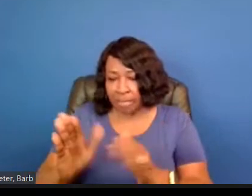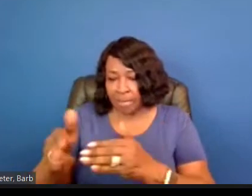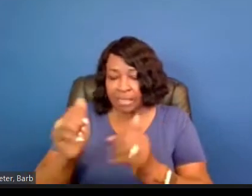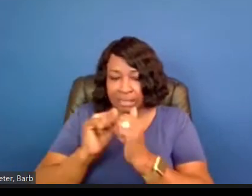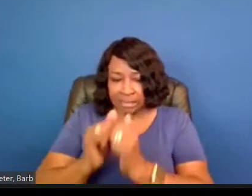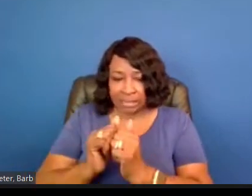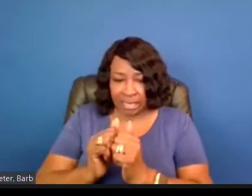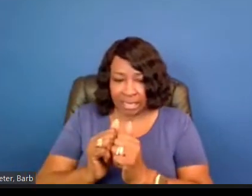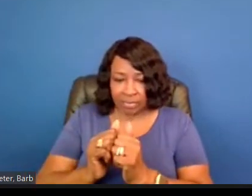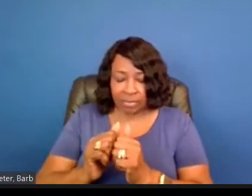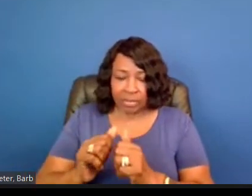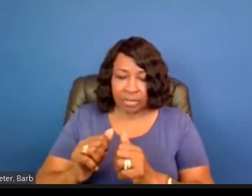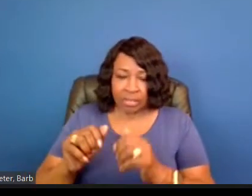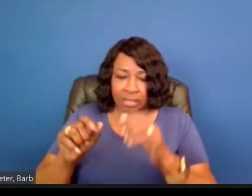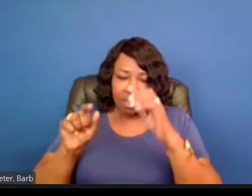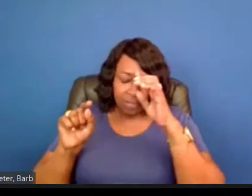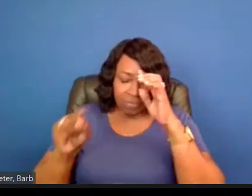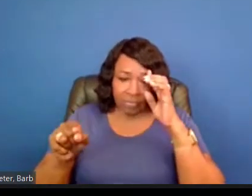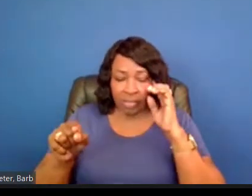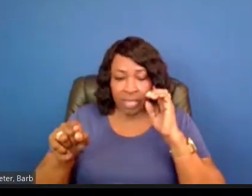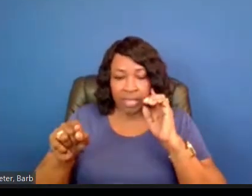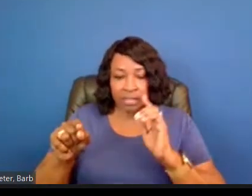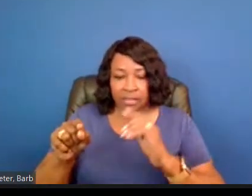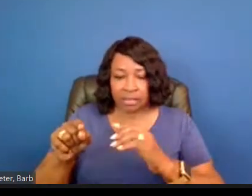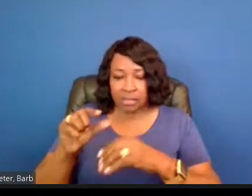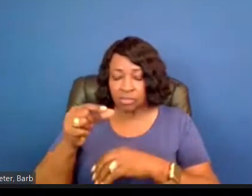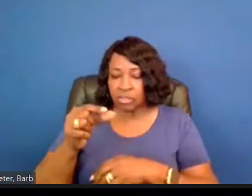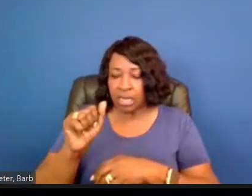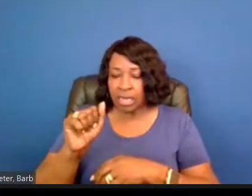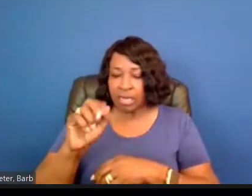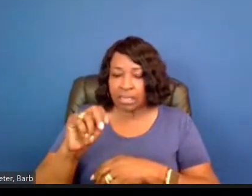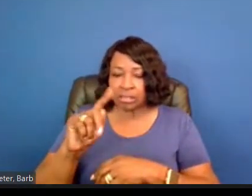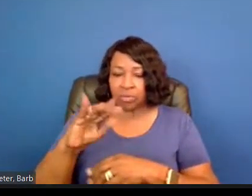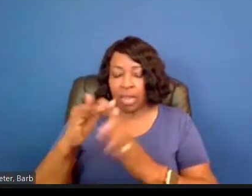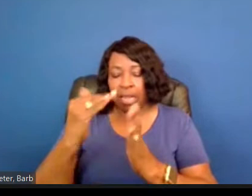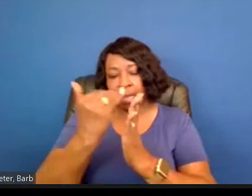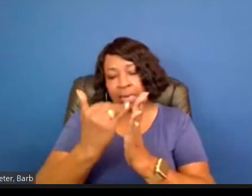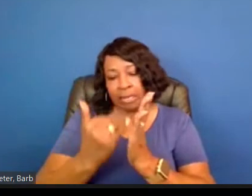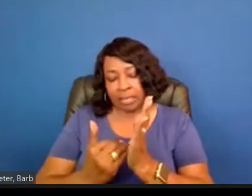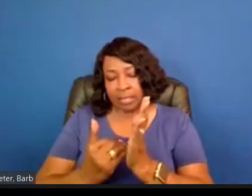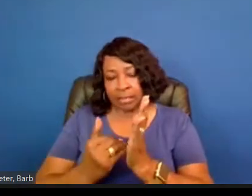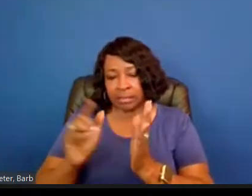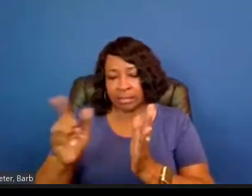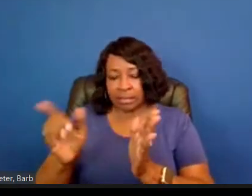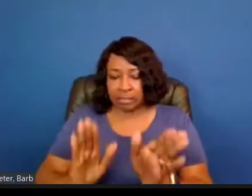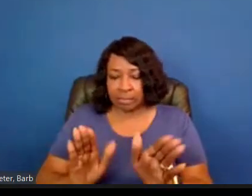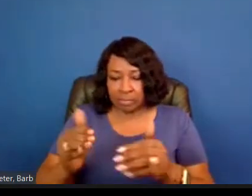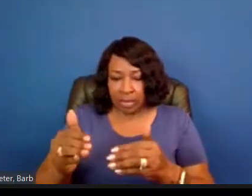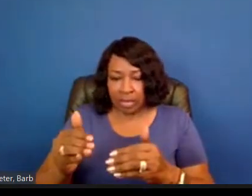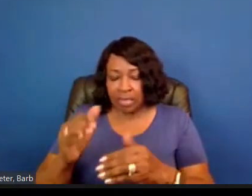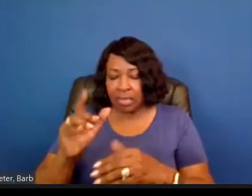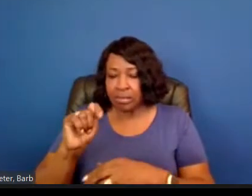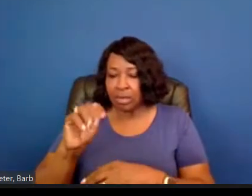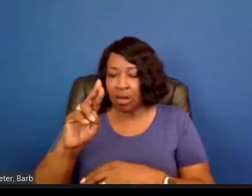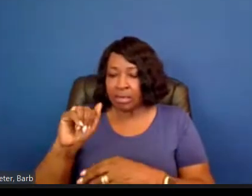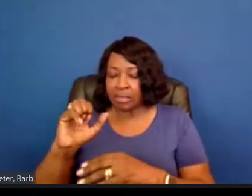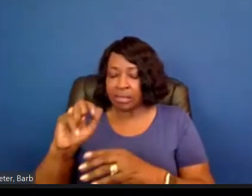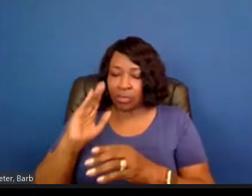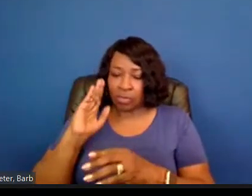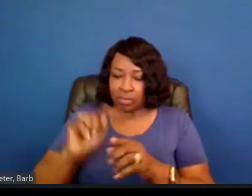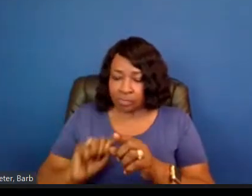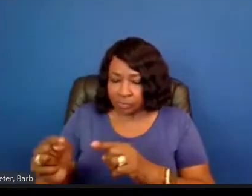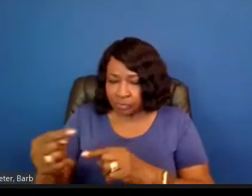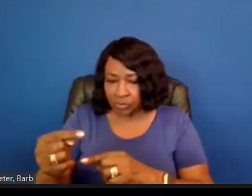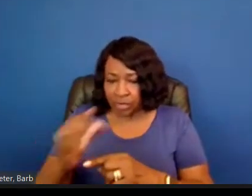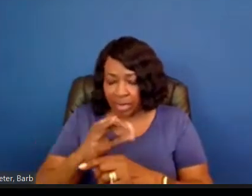girders are is basically the gantry lifts up these segment box girders, which the track will lie on, and then they string